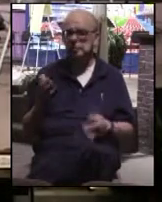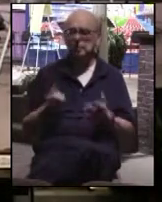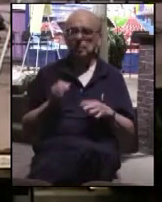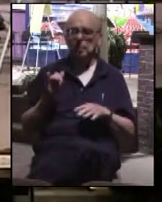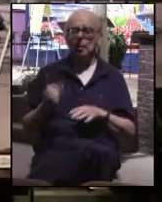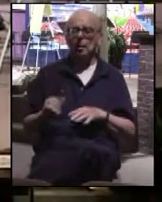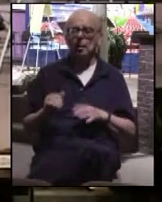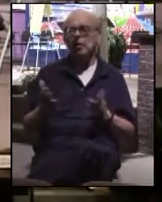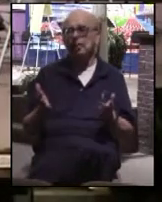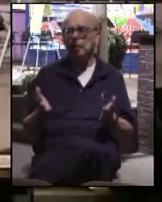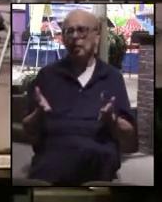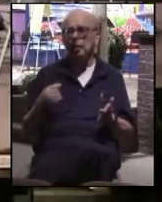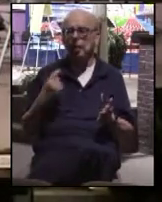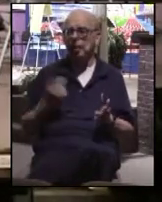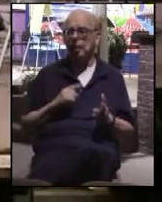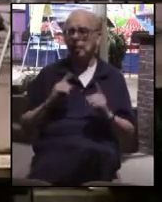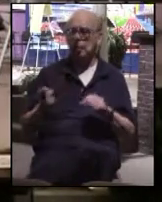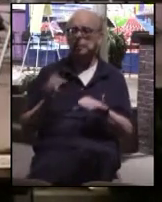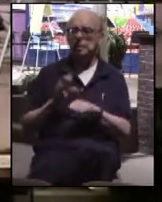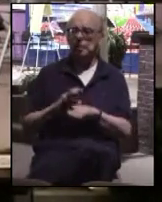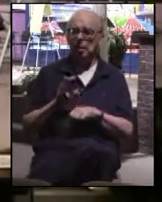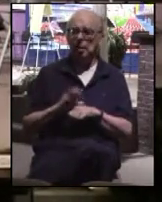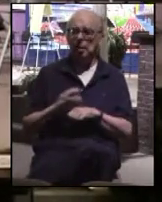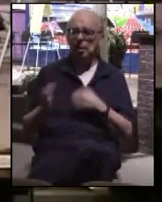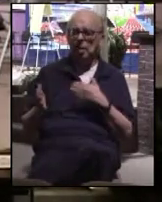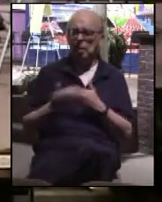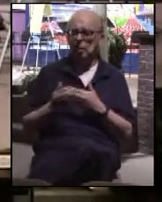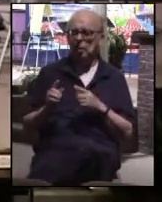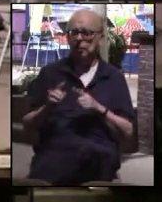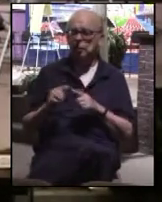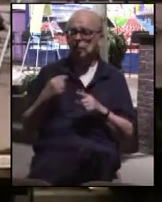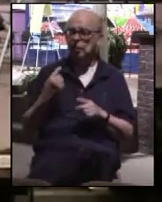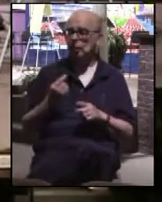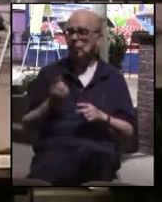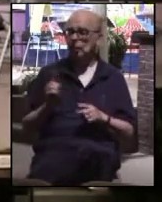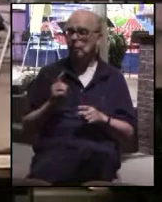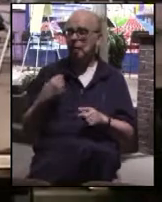to stay i want to where i want to go to church close to where i live